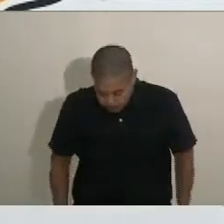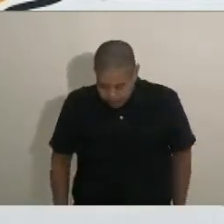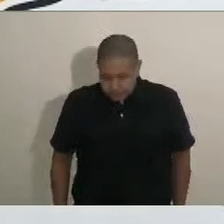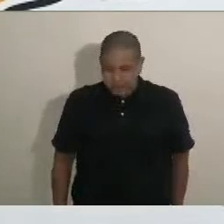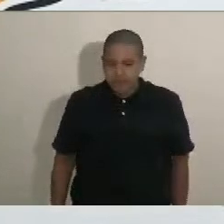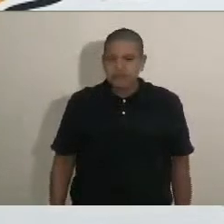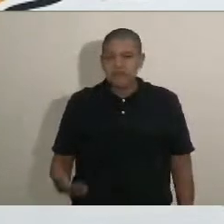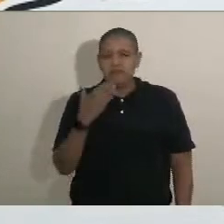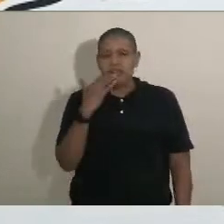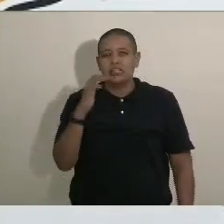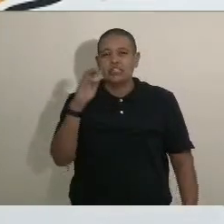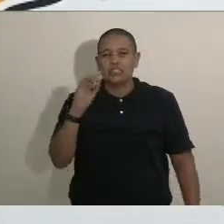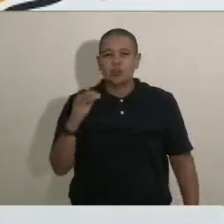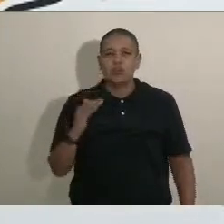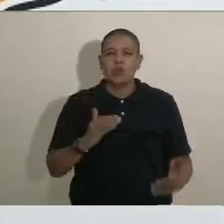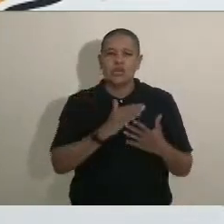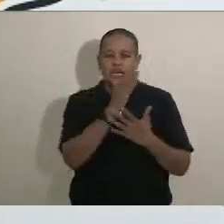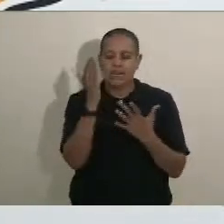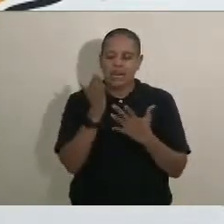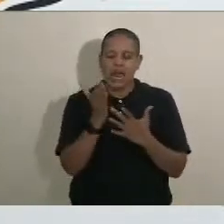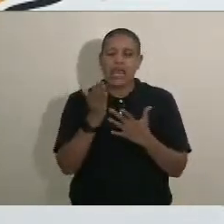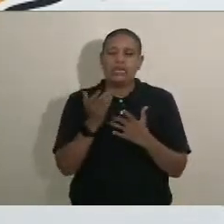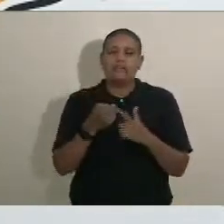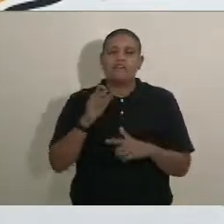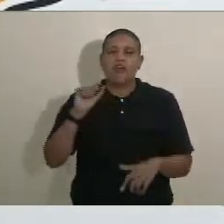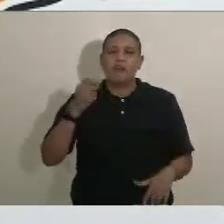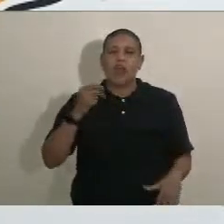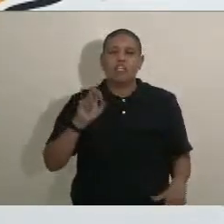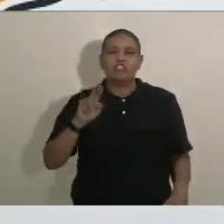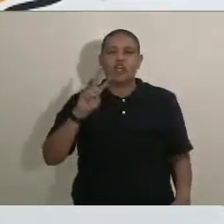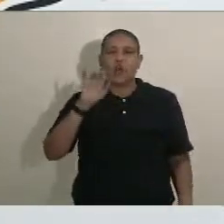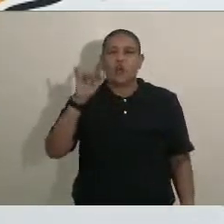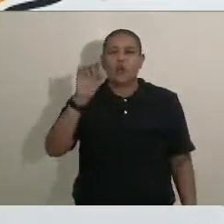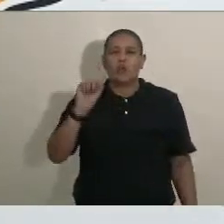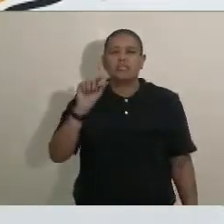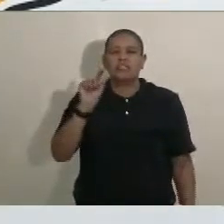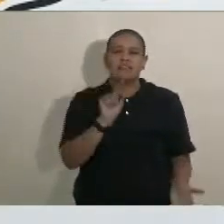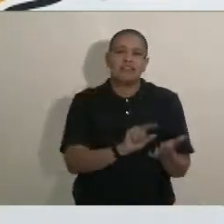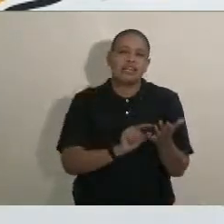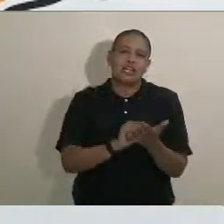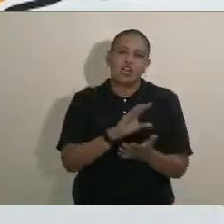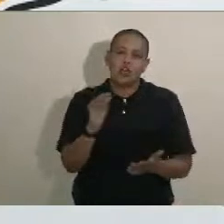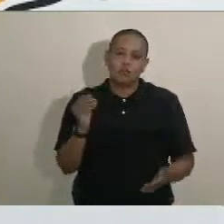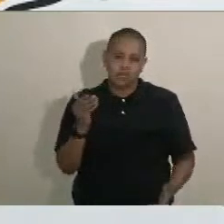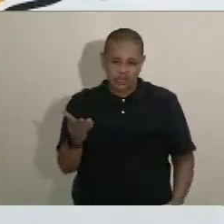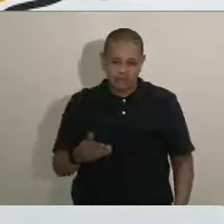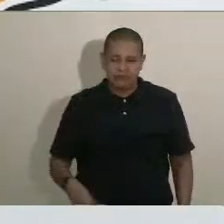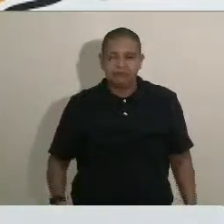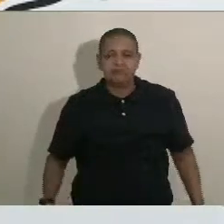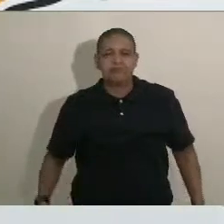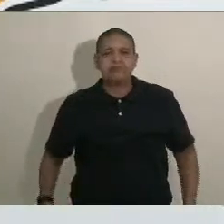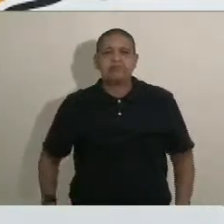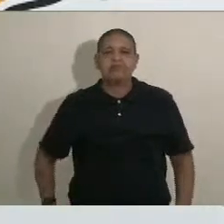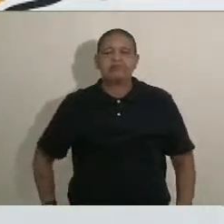CMO. The next question comes from Asho Wilkes of The Gleaner. Asho?